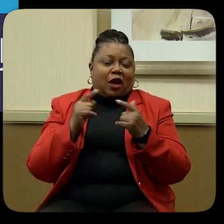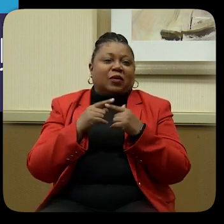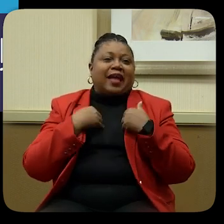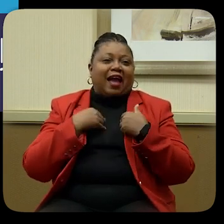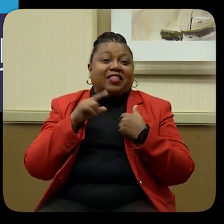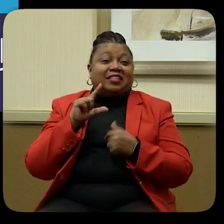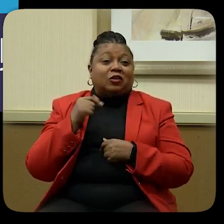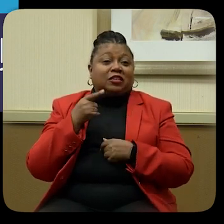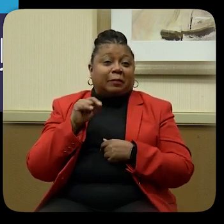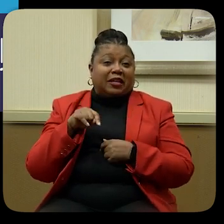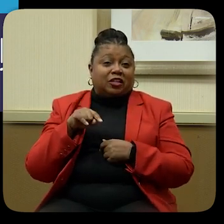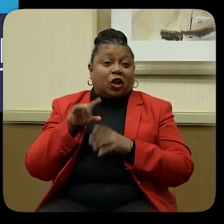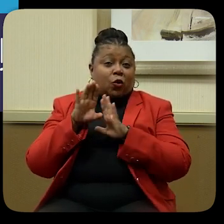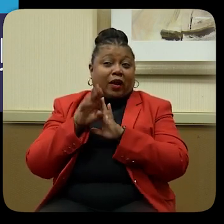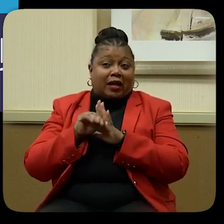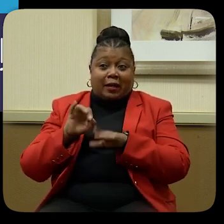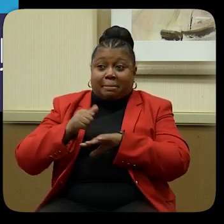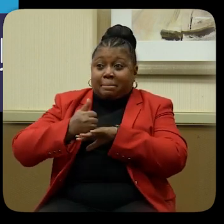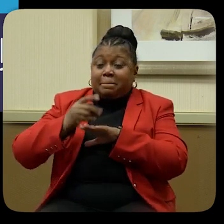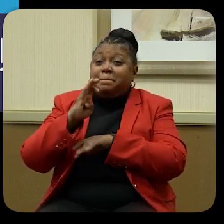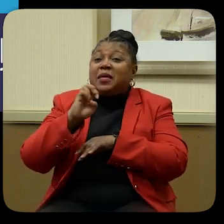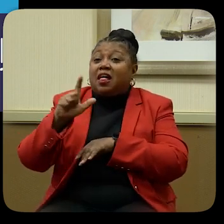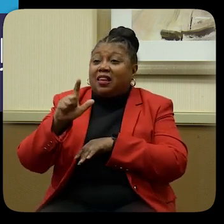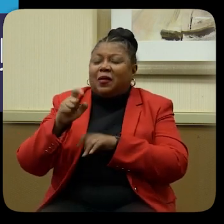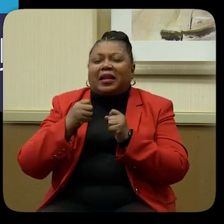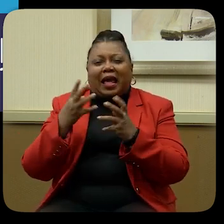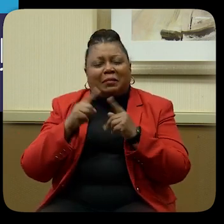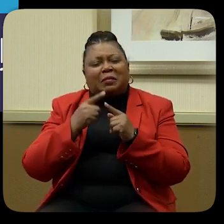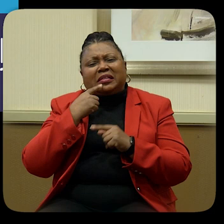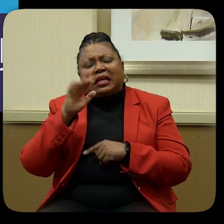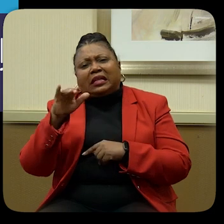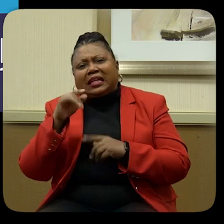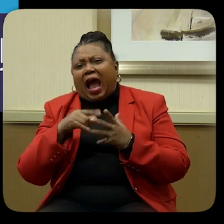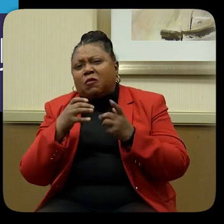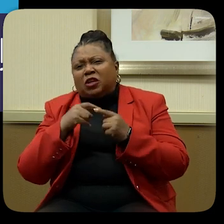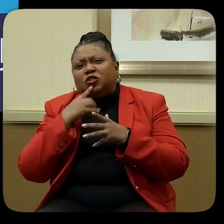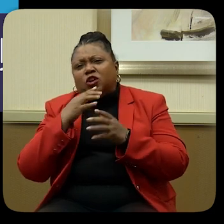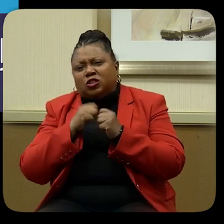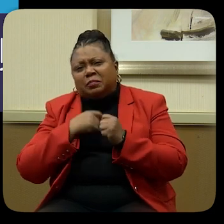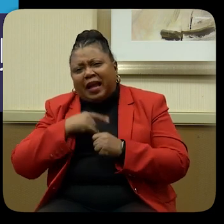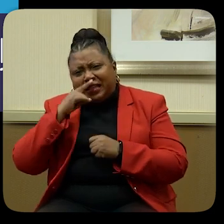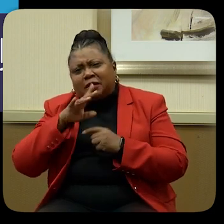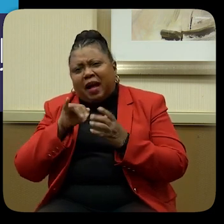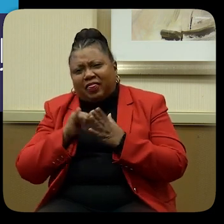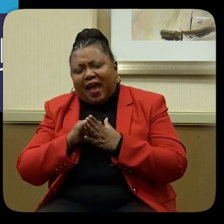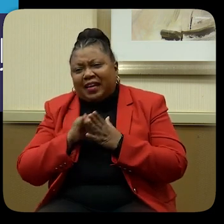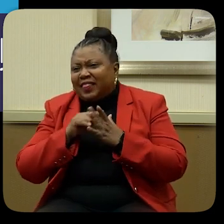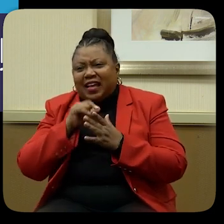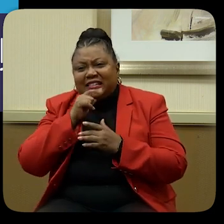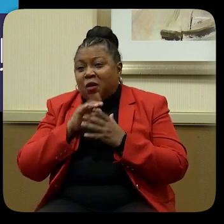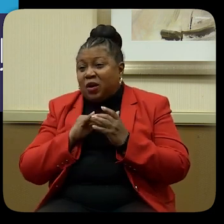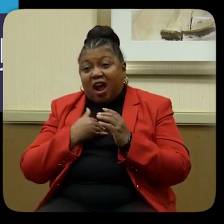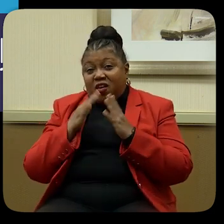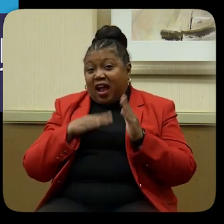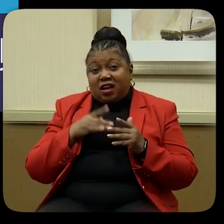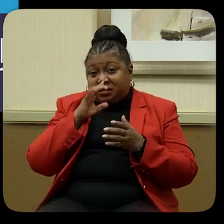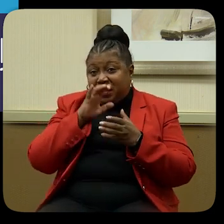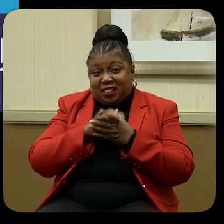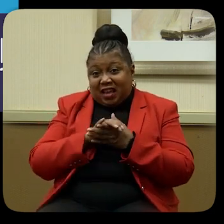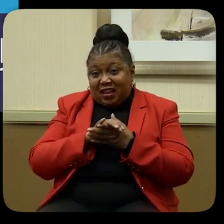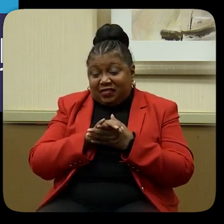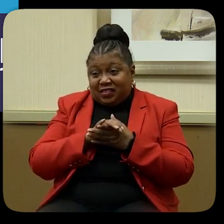have this LGBTQ curriculum bill, there's a lot of people that might say, I don't want you to talk to my kid about that. That's not what our house